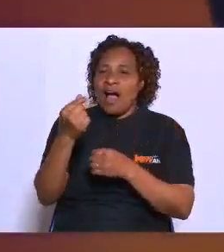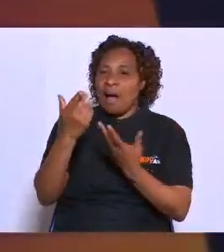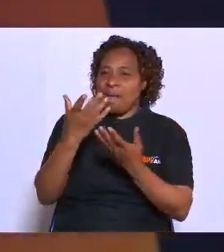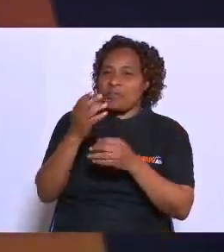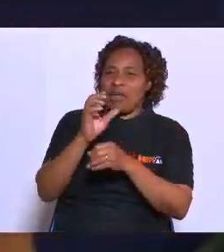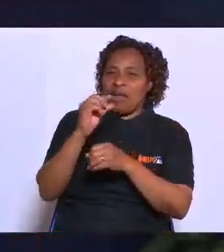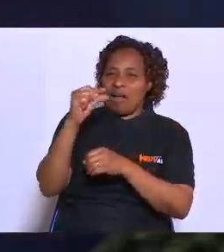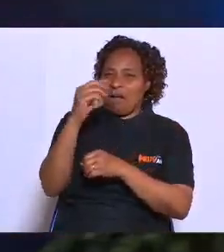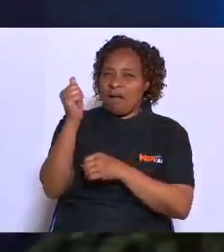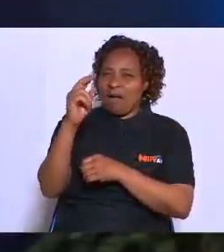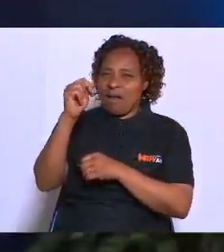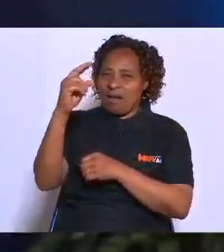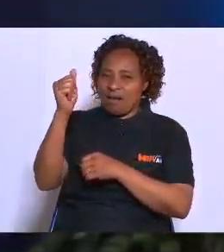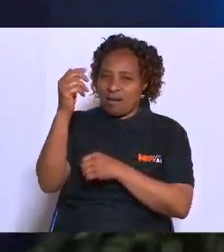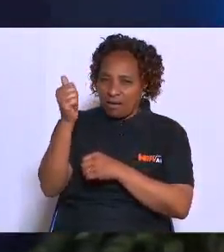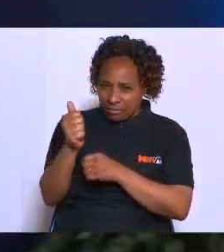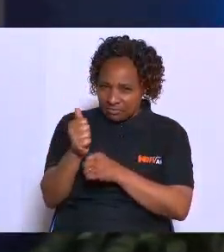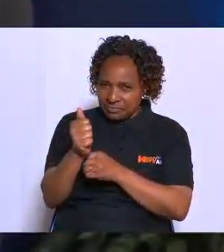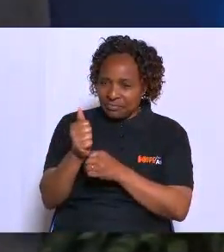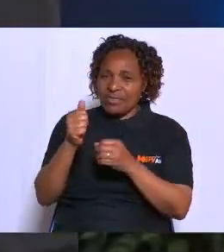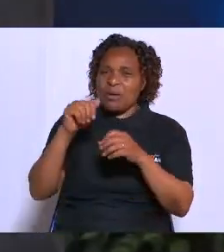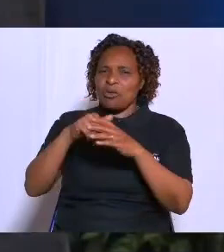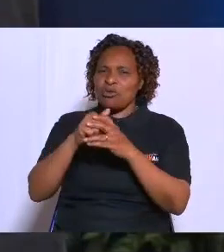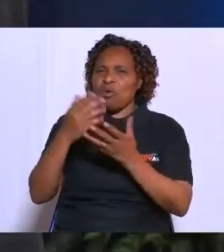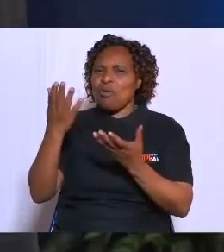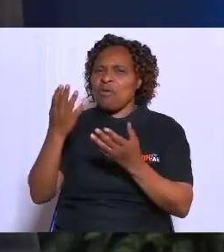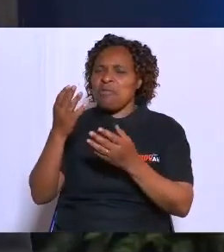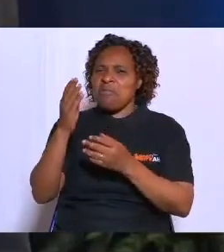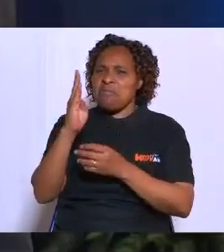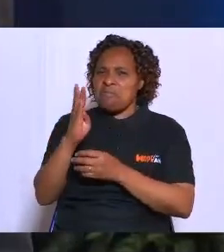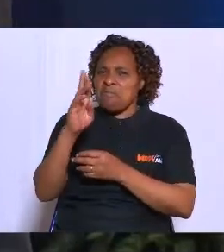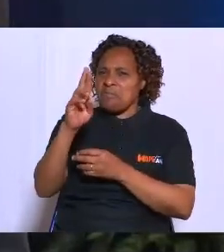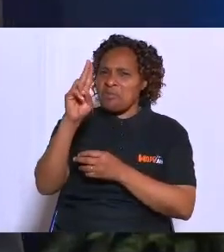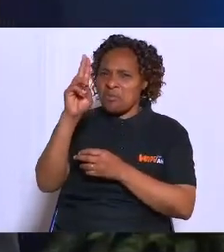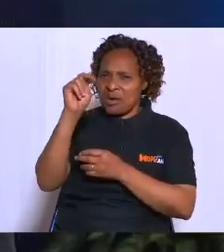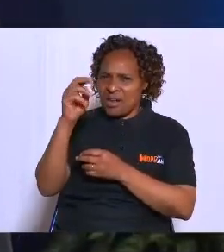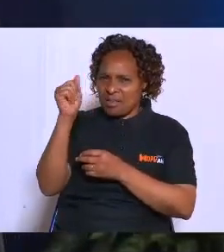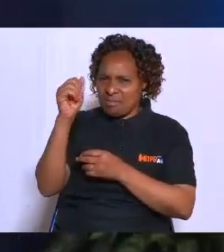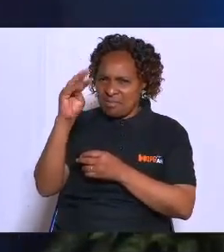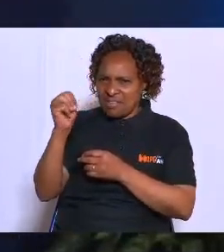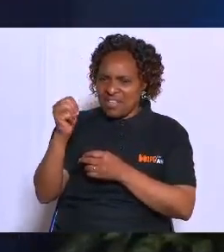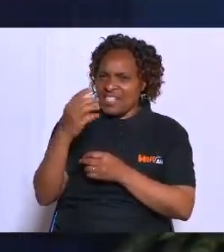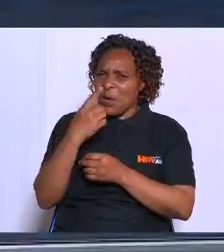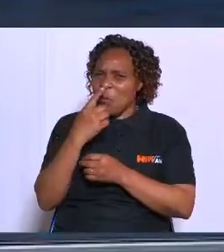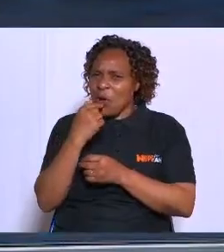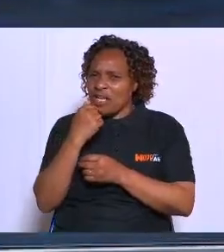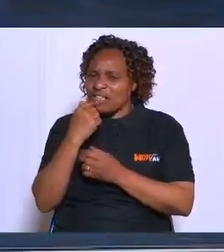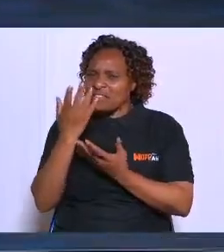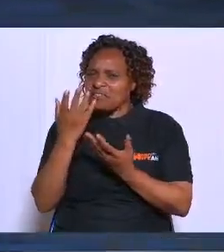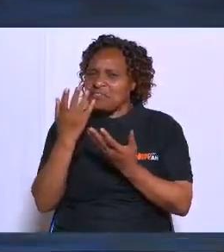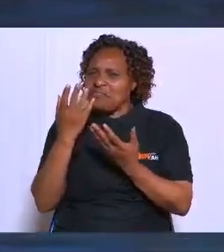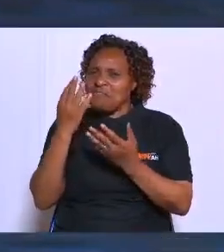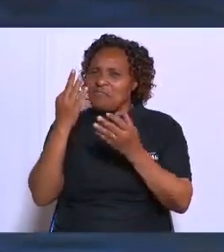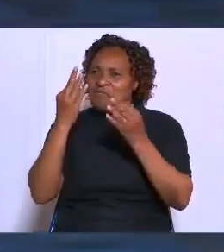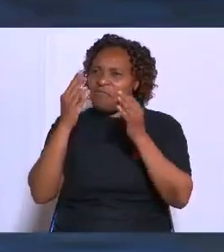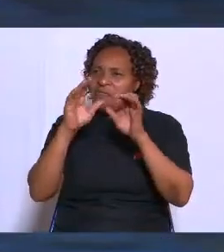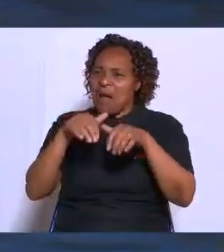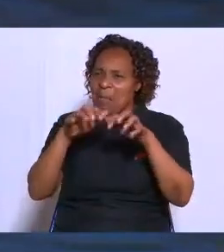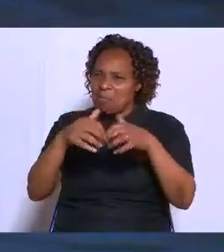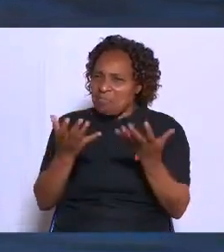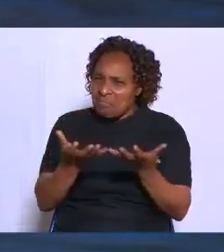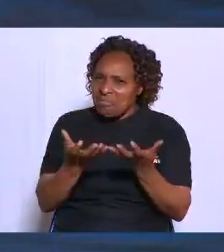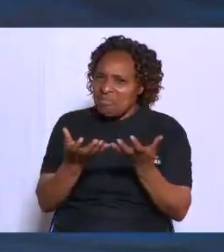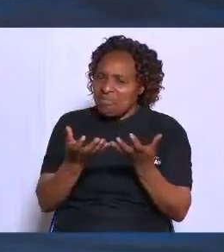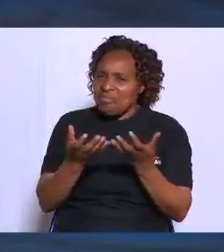say to me quasi Brunei what's Brunei mean white Foreigner so I'm a white Foreigner on if I